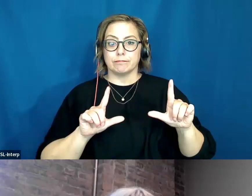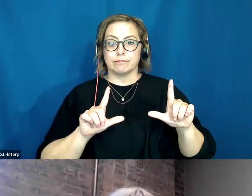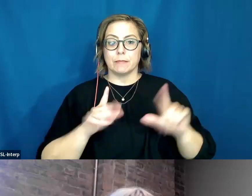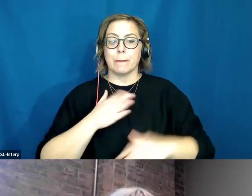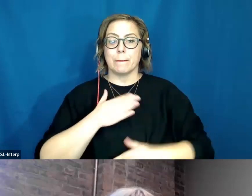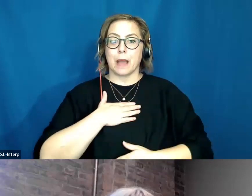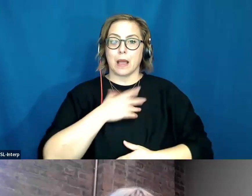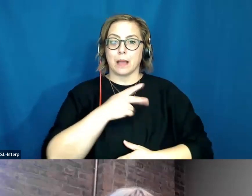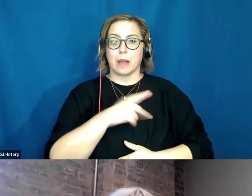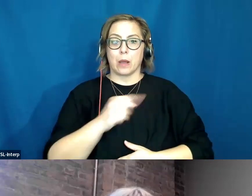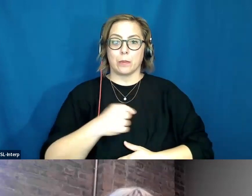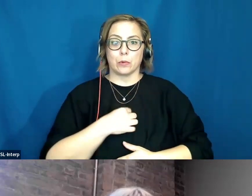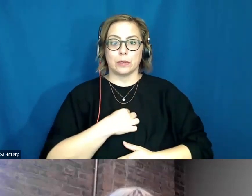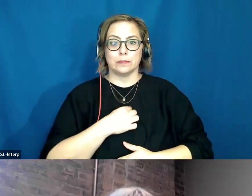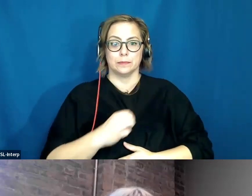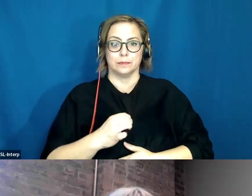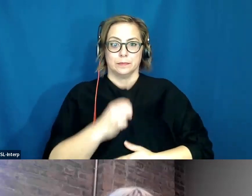PowerPoint